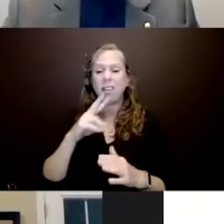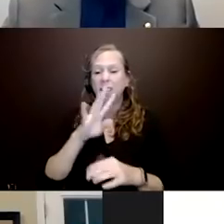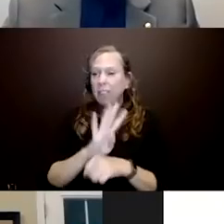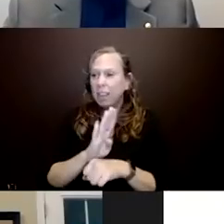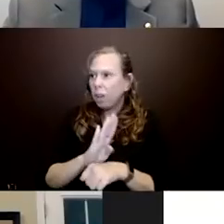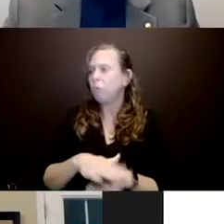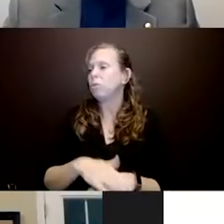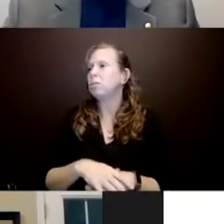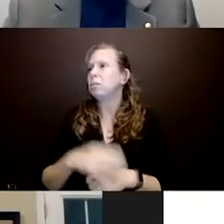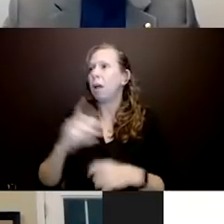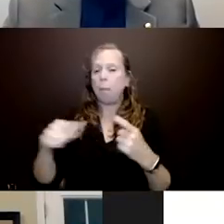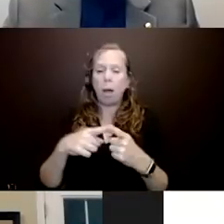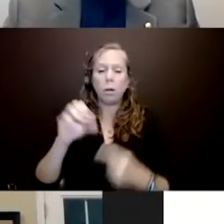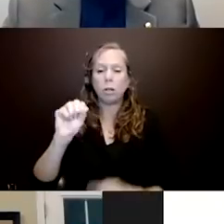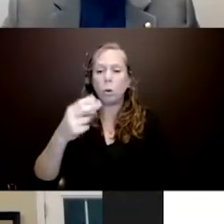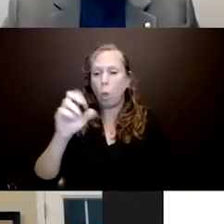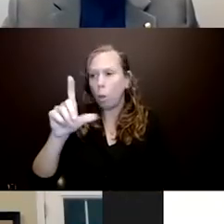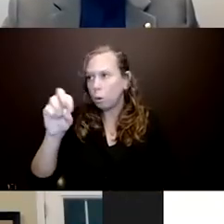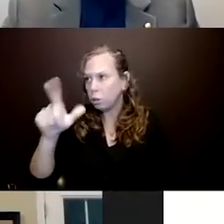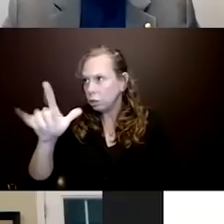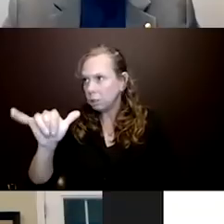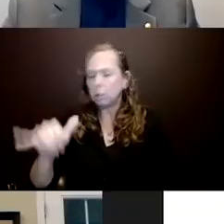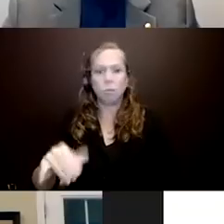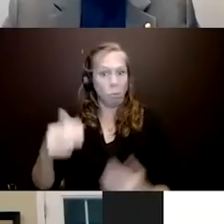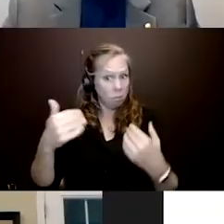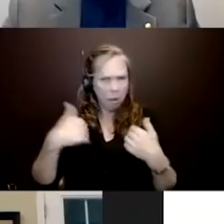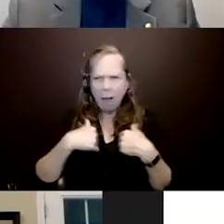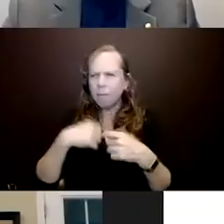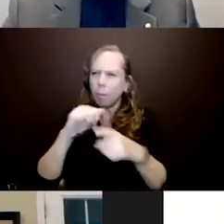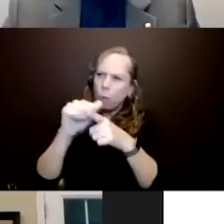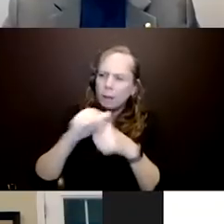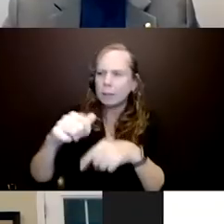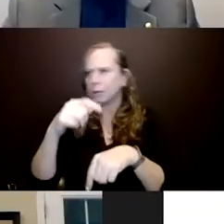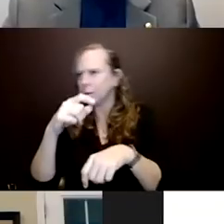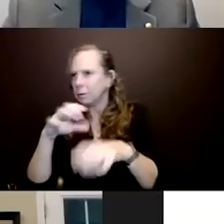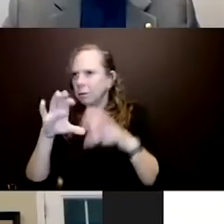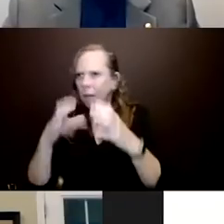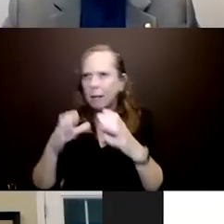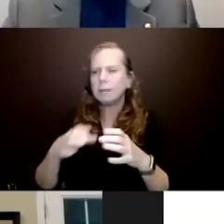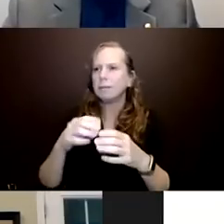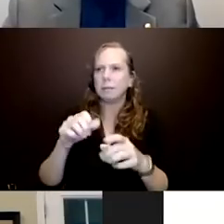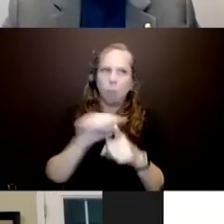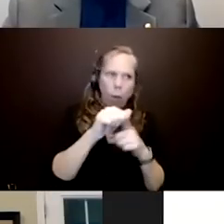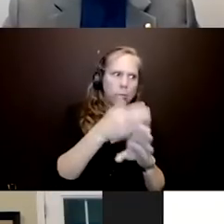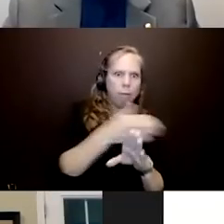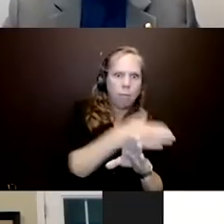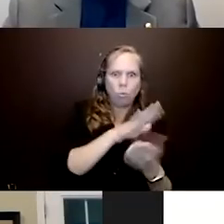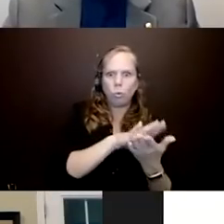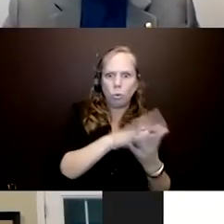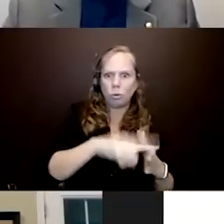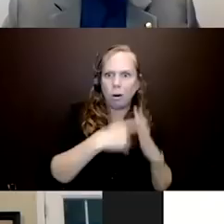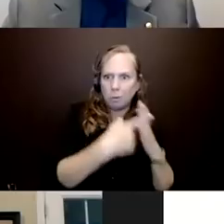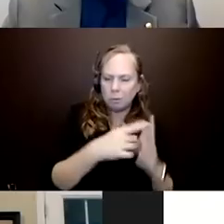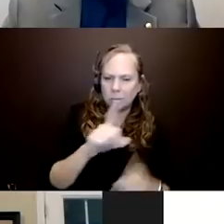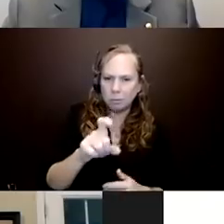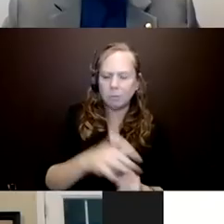but did you have a question about, will there be sort of practice sessions so parents can try to troubleshoot before the first day of school?